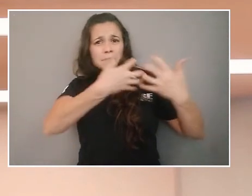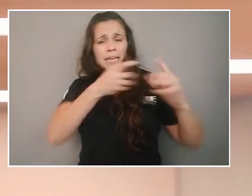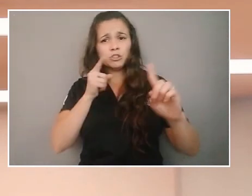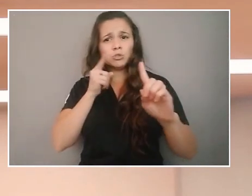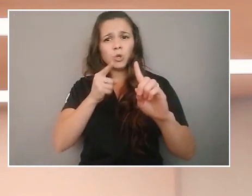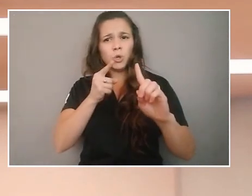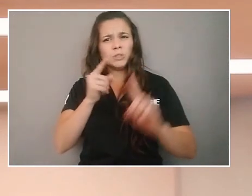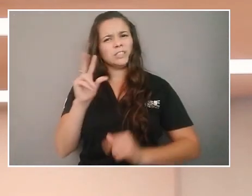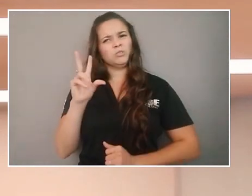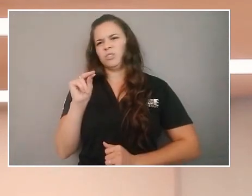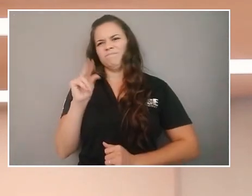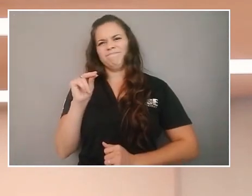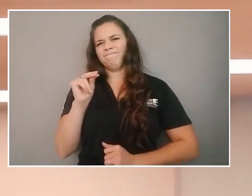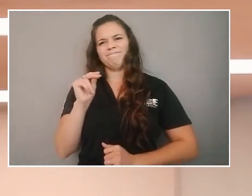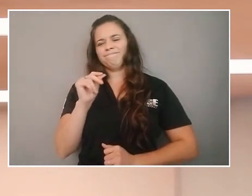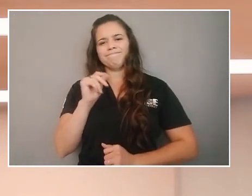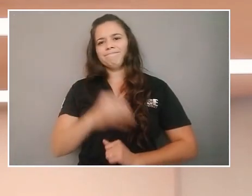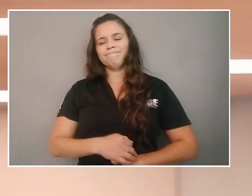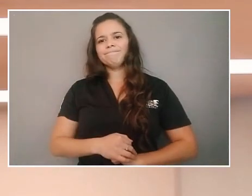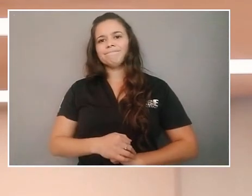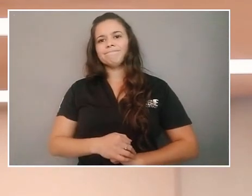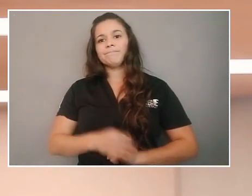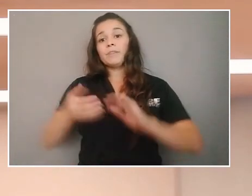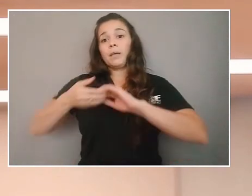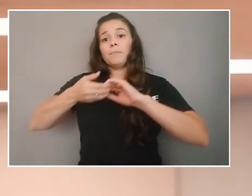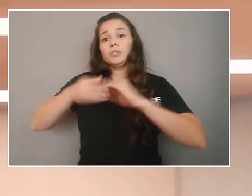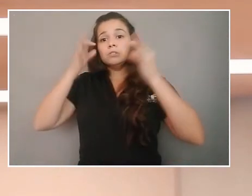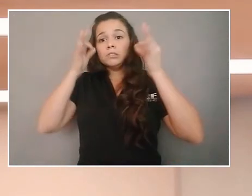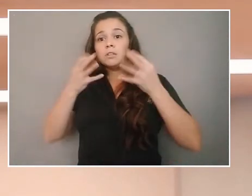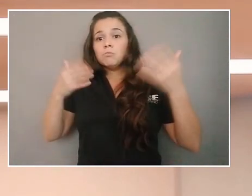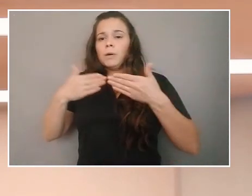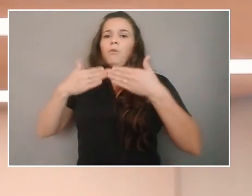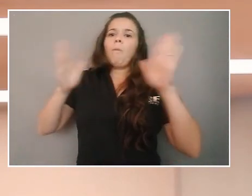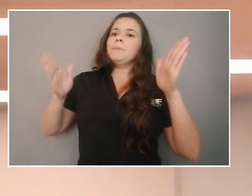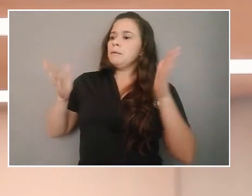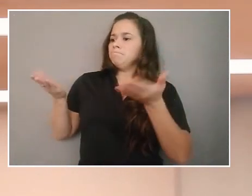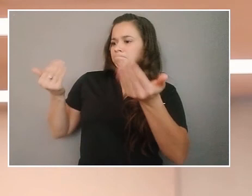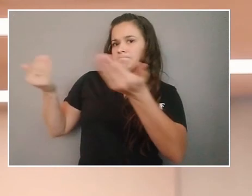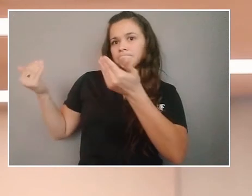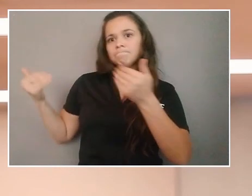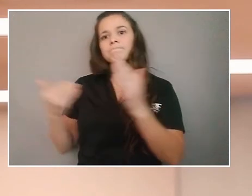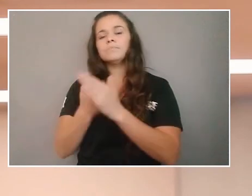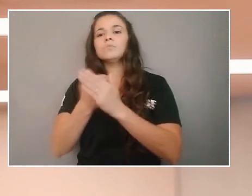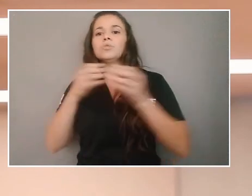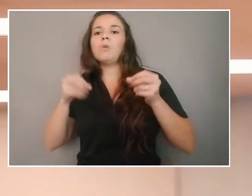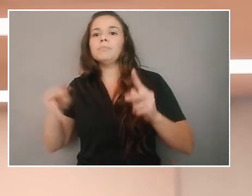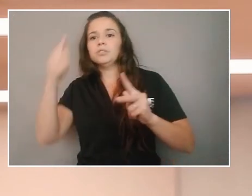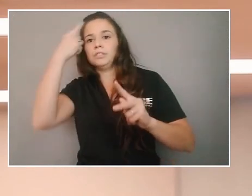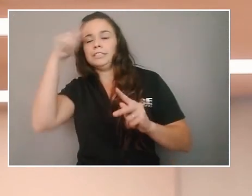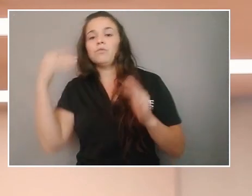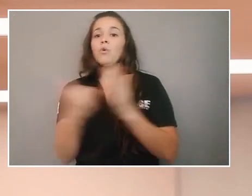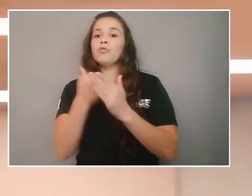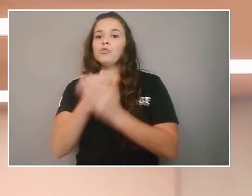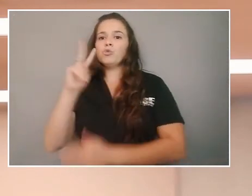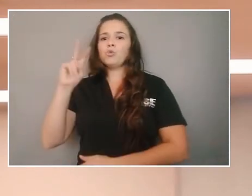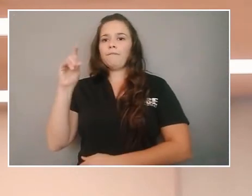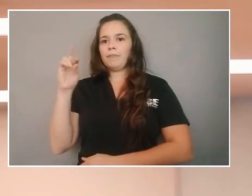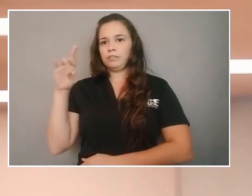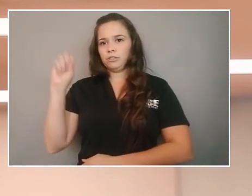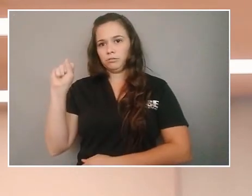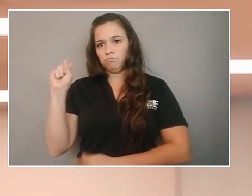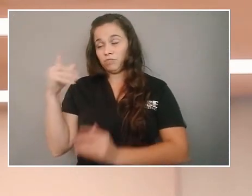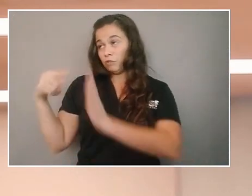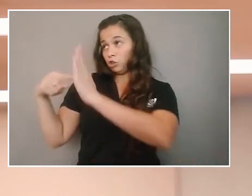project goals, and the partnership opened up the opportunity for new vendors to demonstrate apps that supported